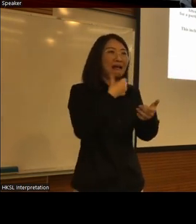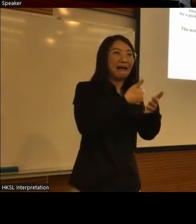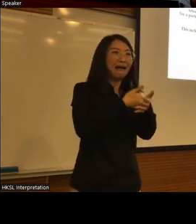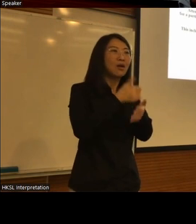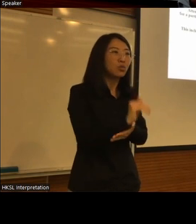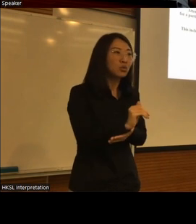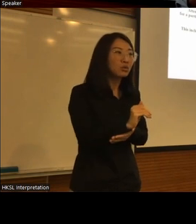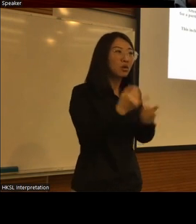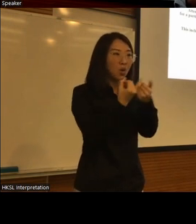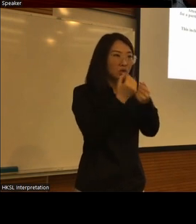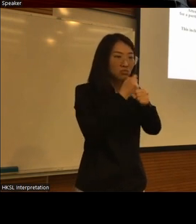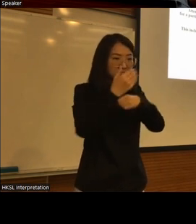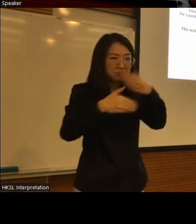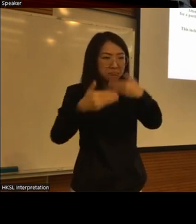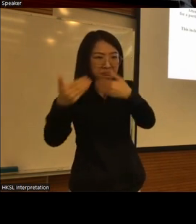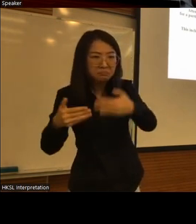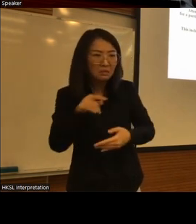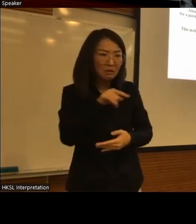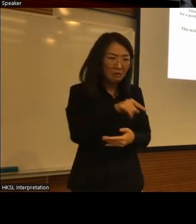that the difficulties are so,